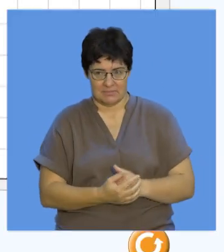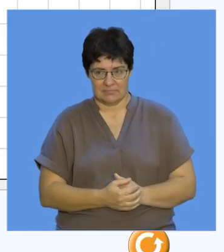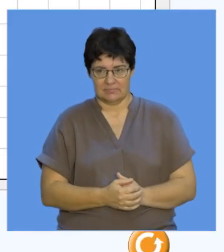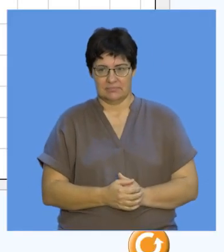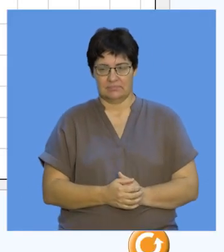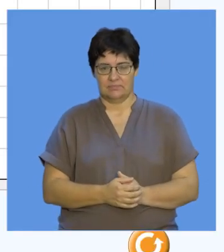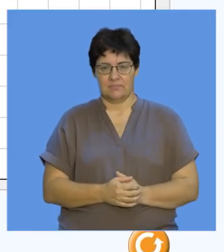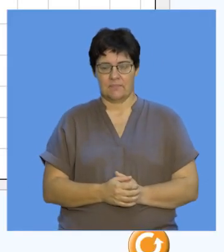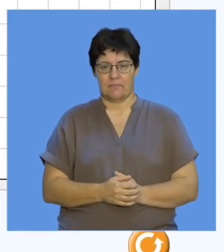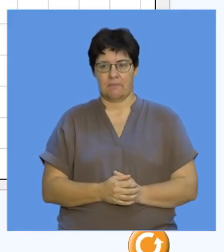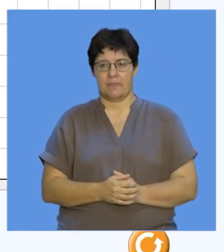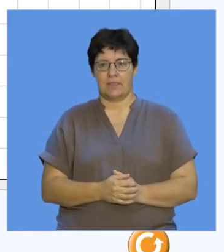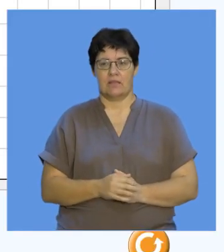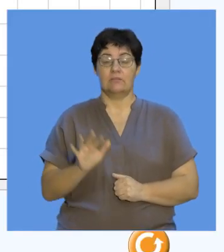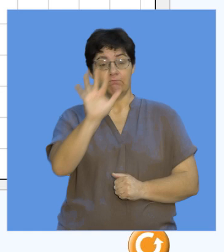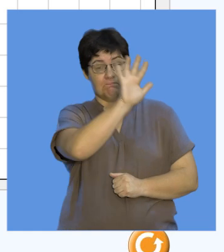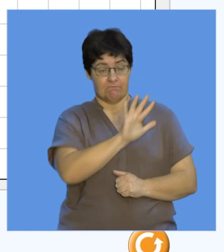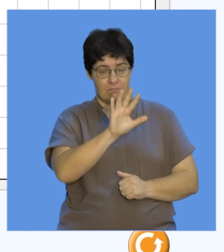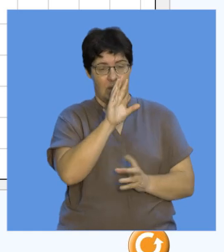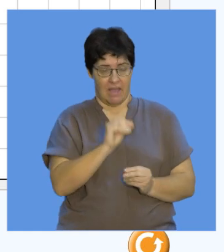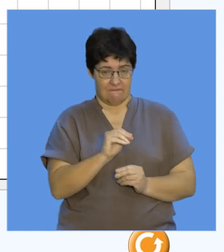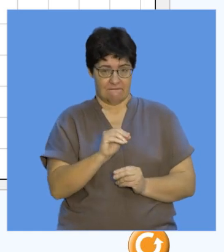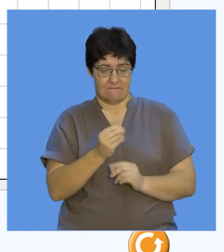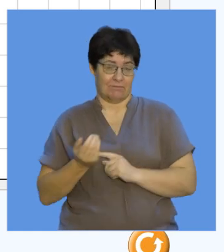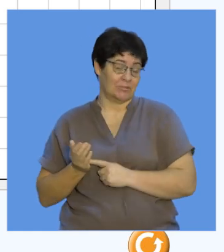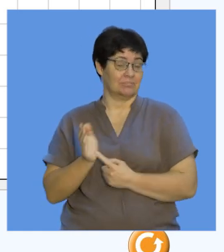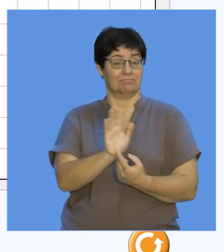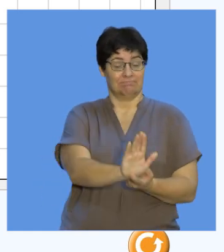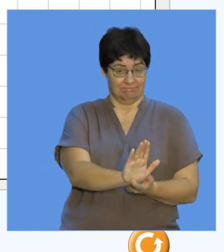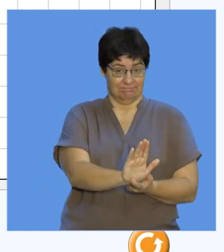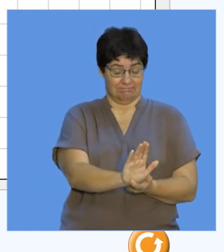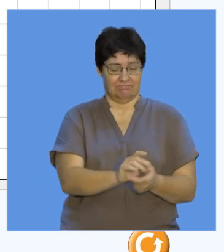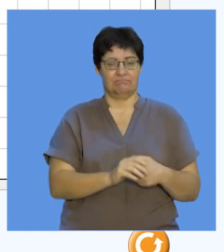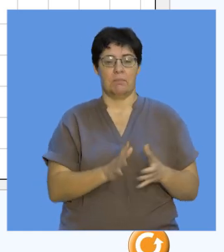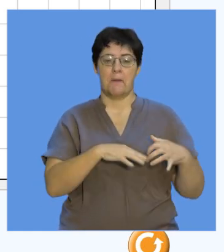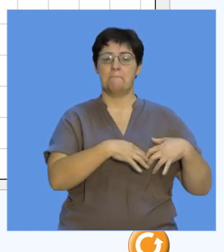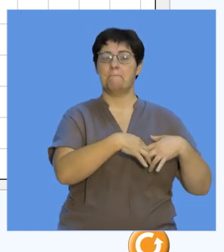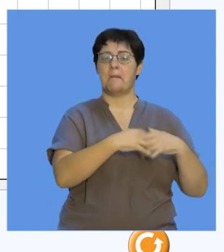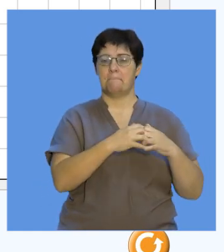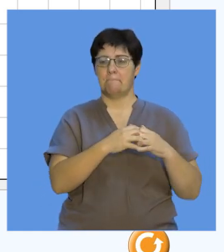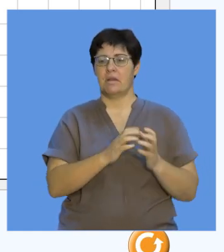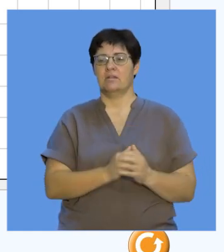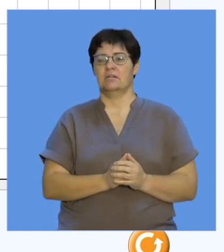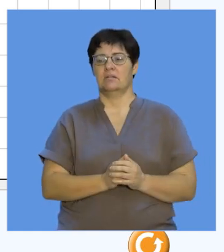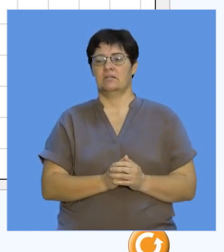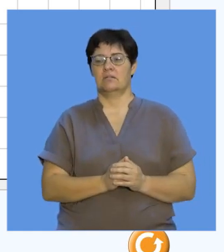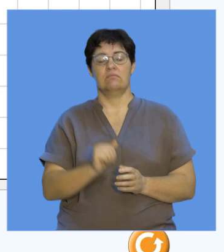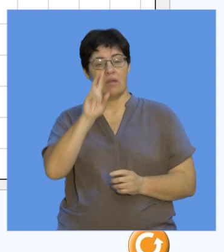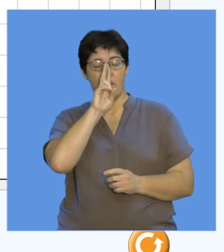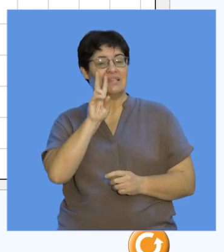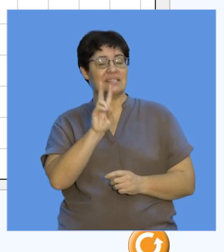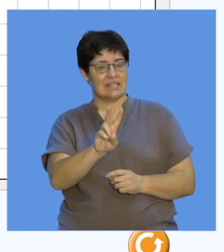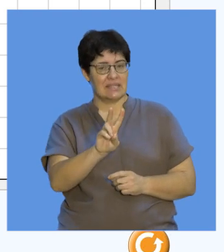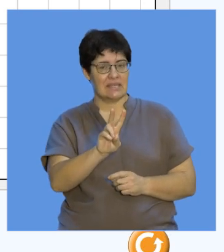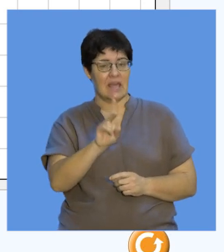just, there we go. So here we have a simulation and I've set it up number one, so that you can see